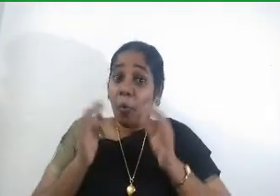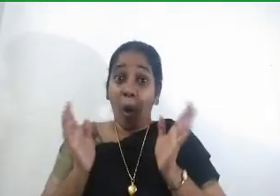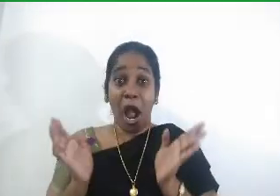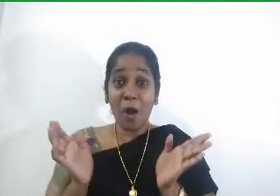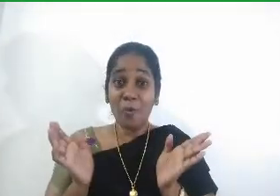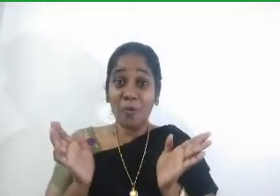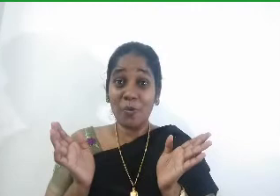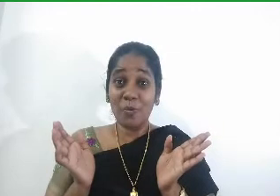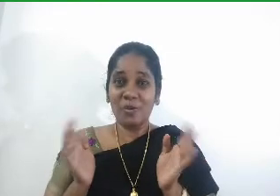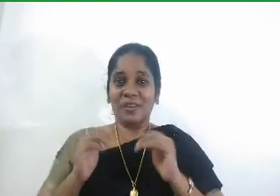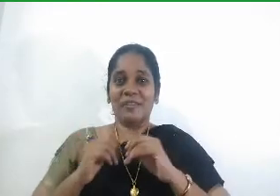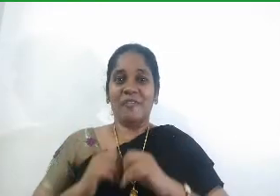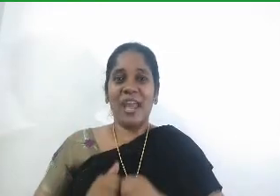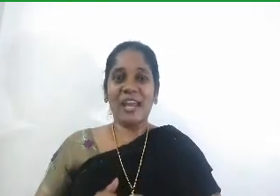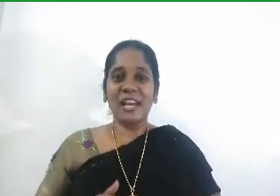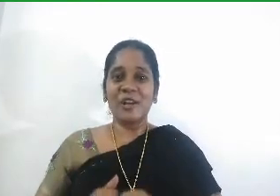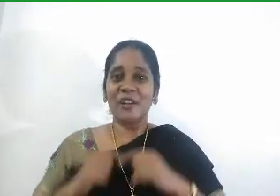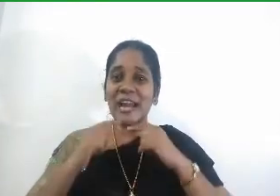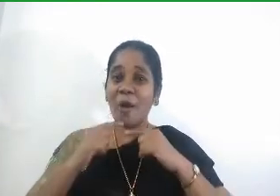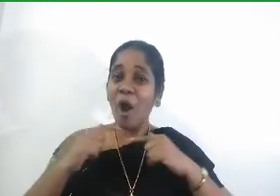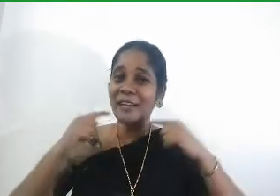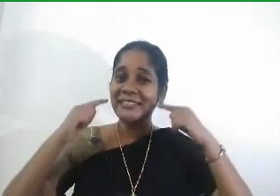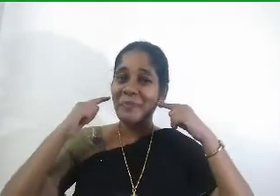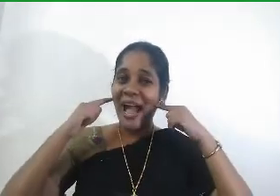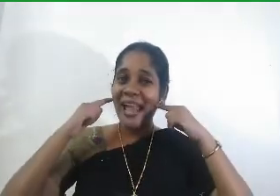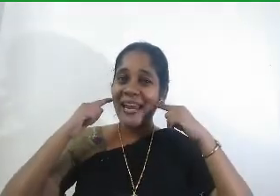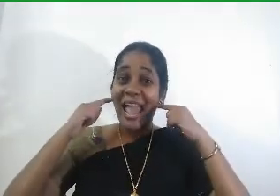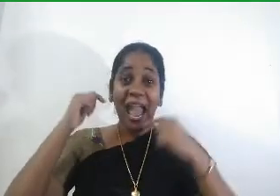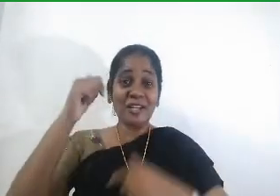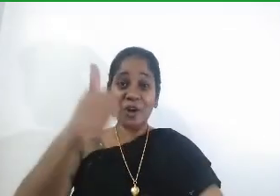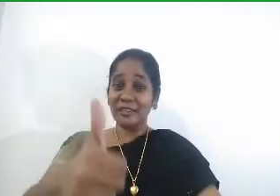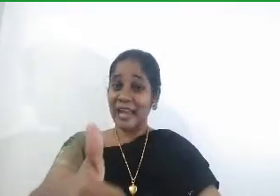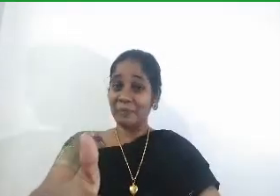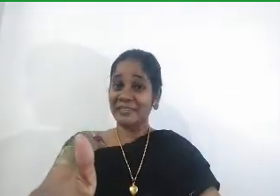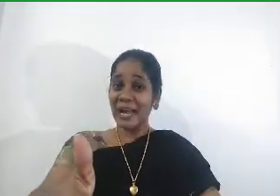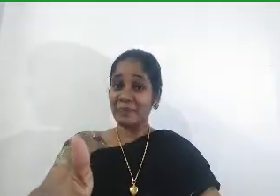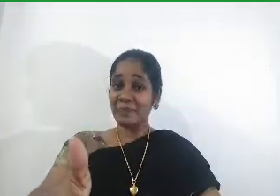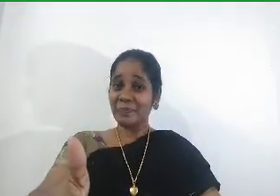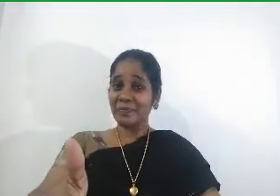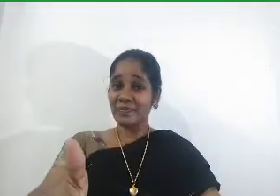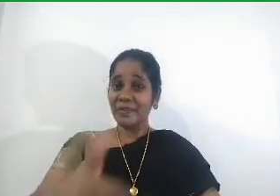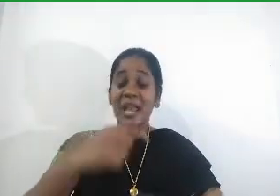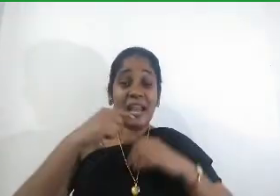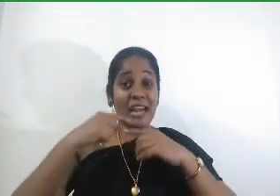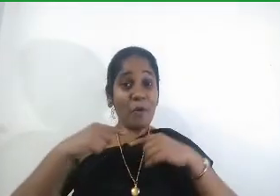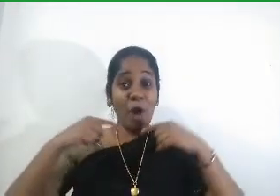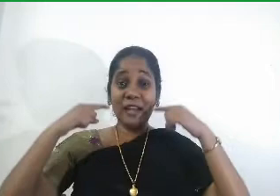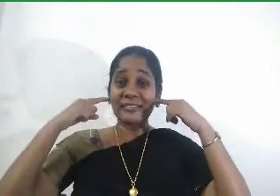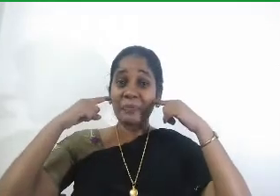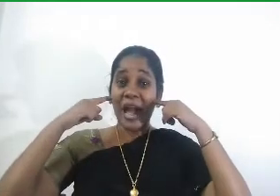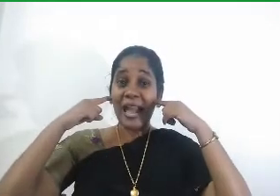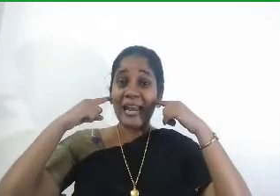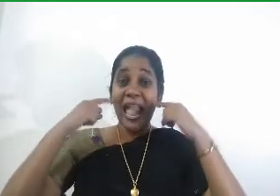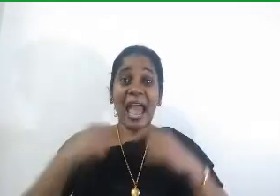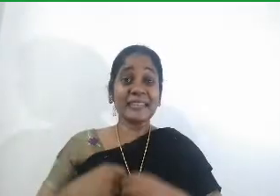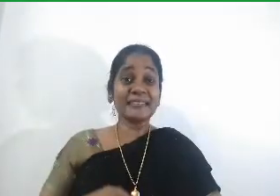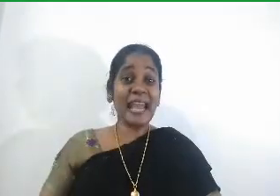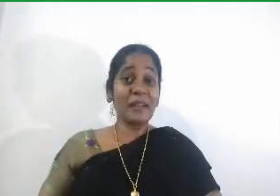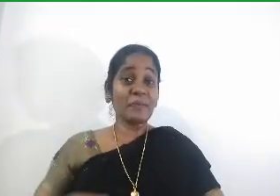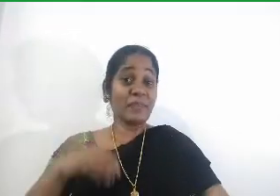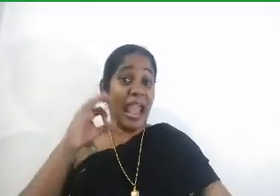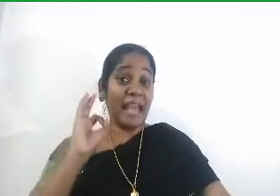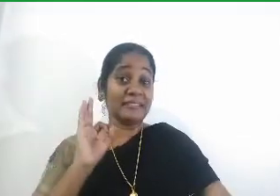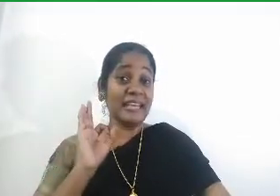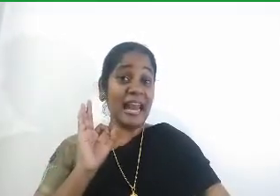say, wow. Very good. Now, all smile and show thumbs up. Now, all smile and